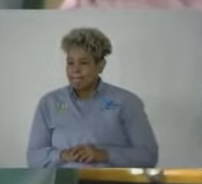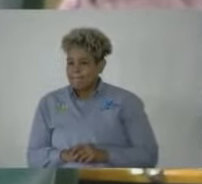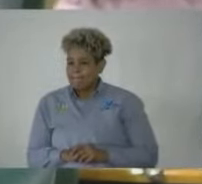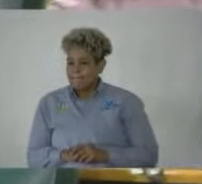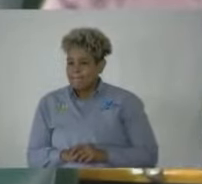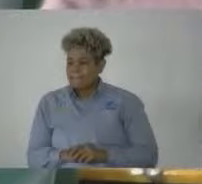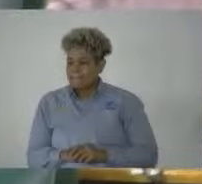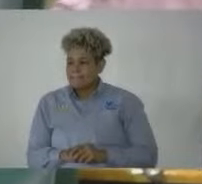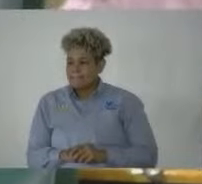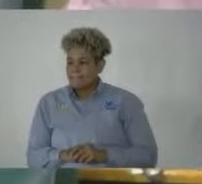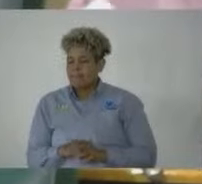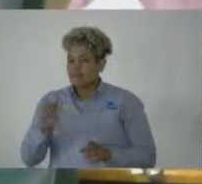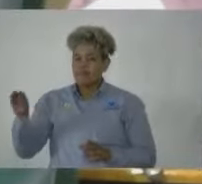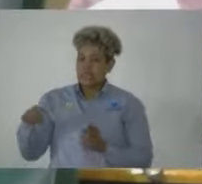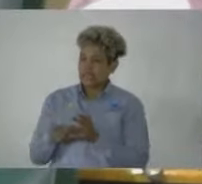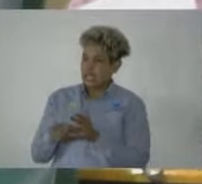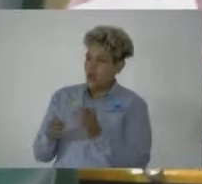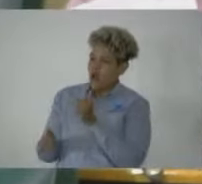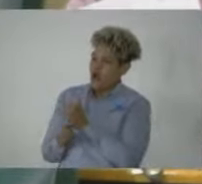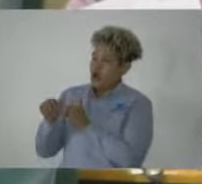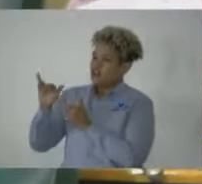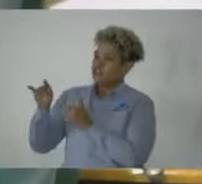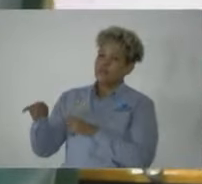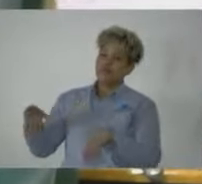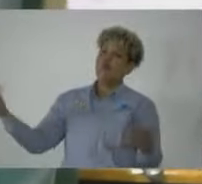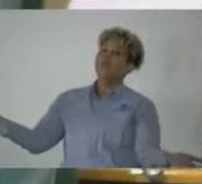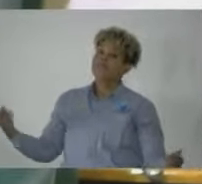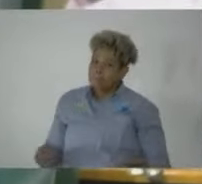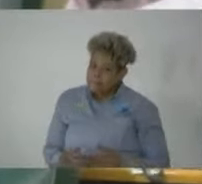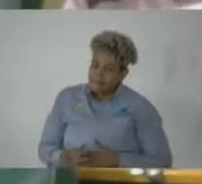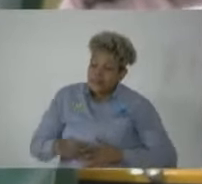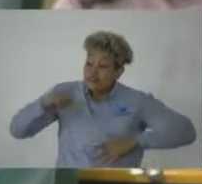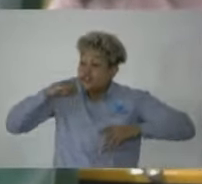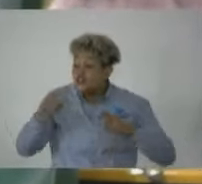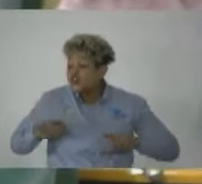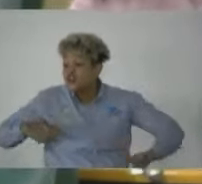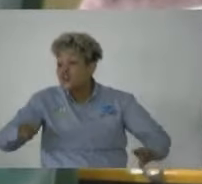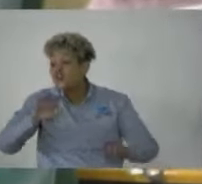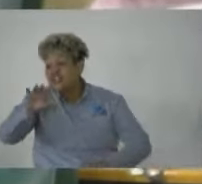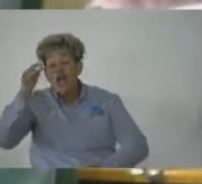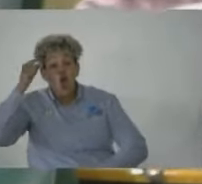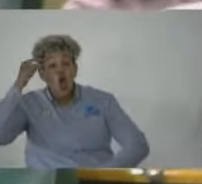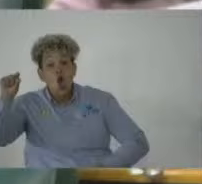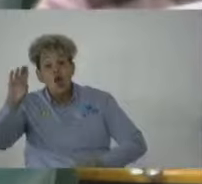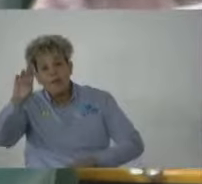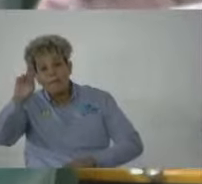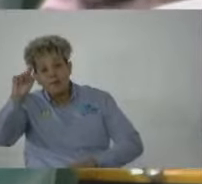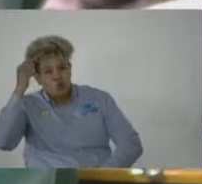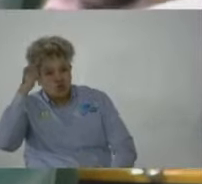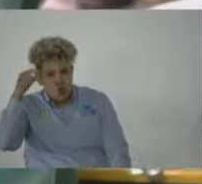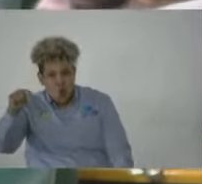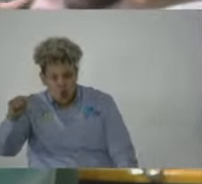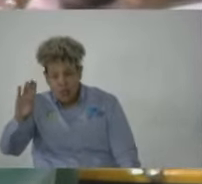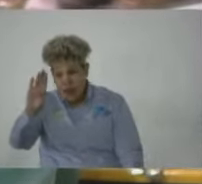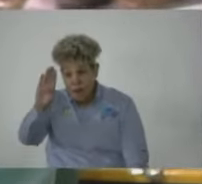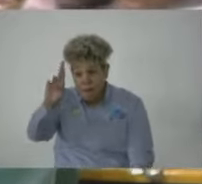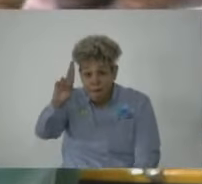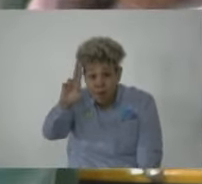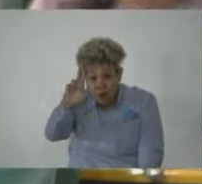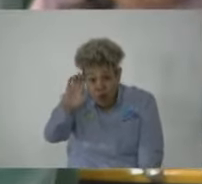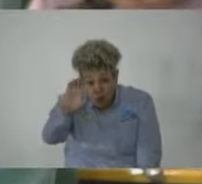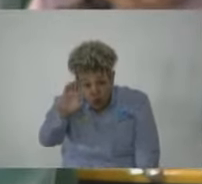You'll see. Madam Speaker, it was in the Golding administration that